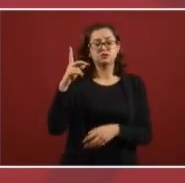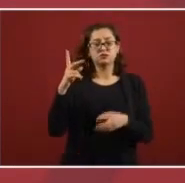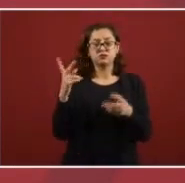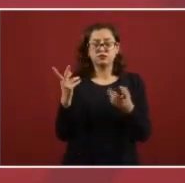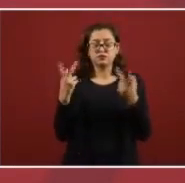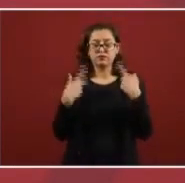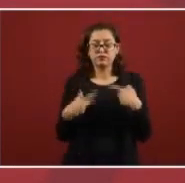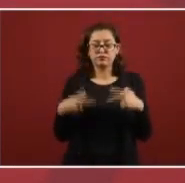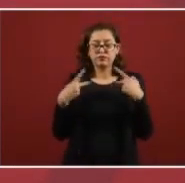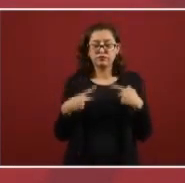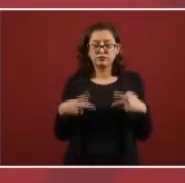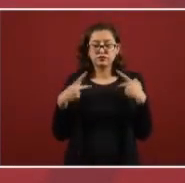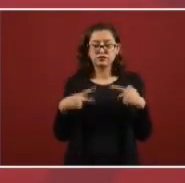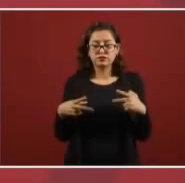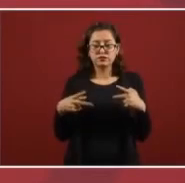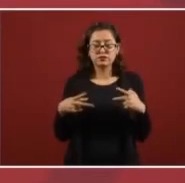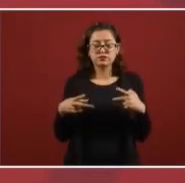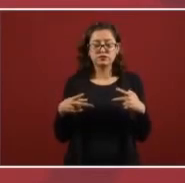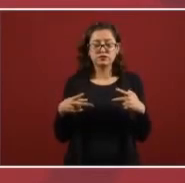that the people